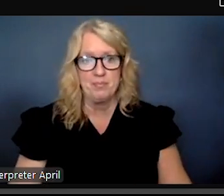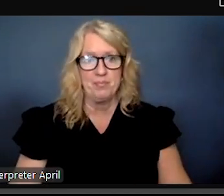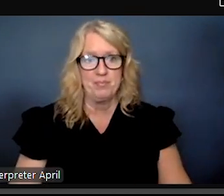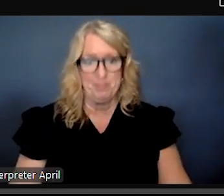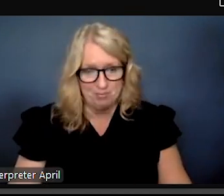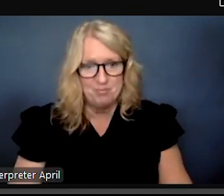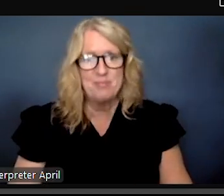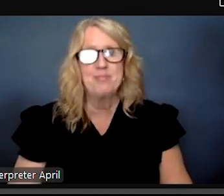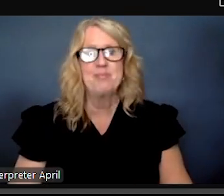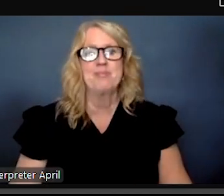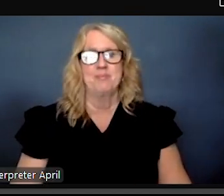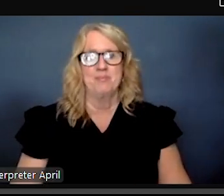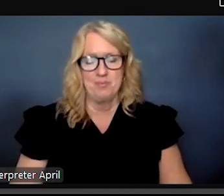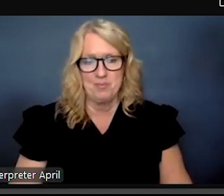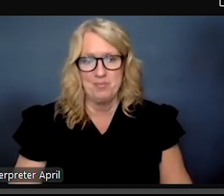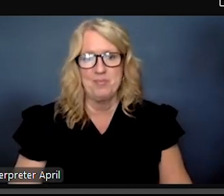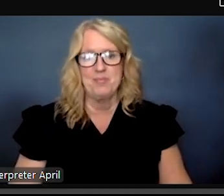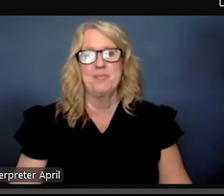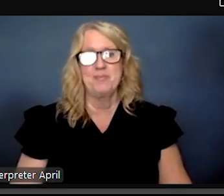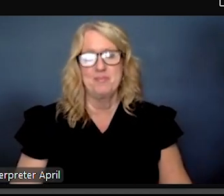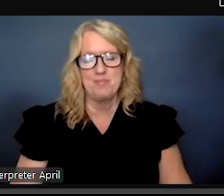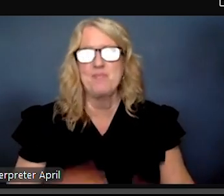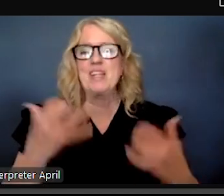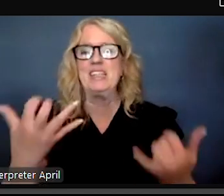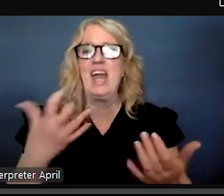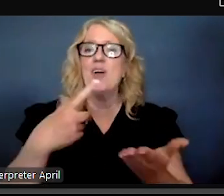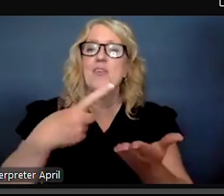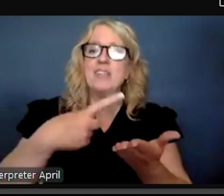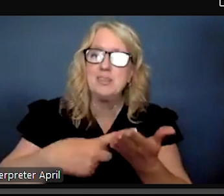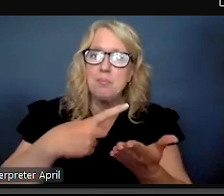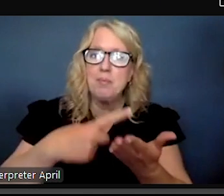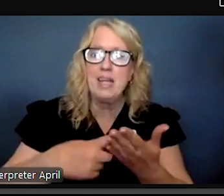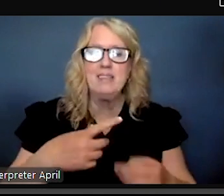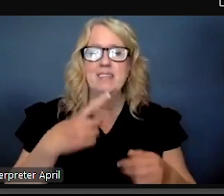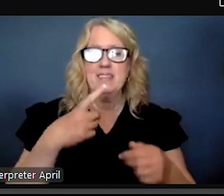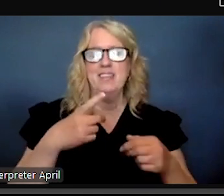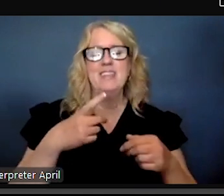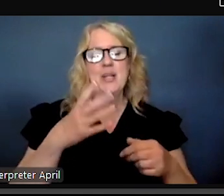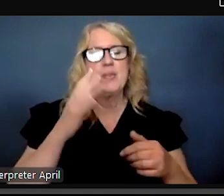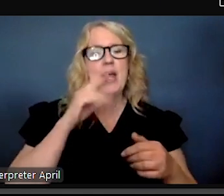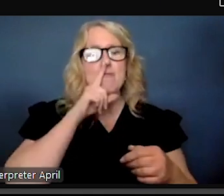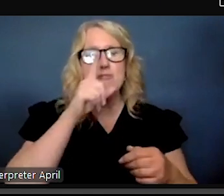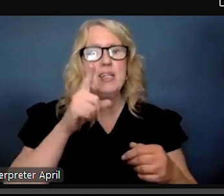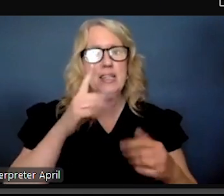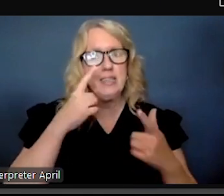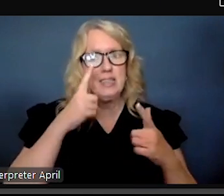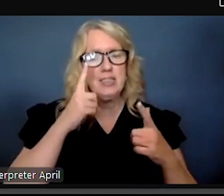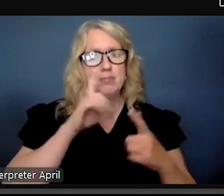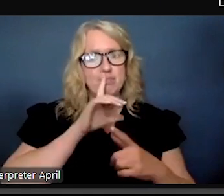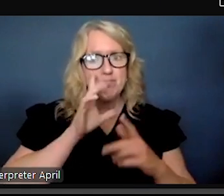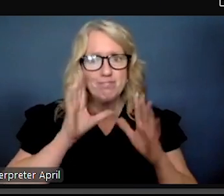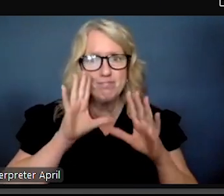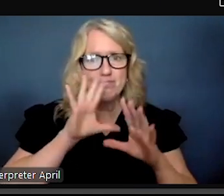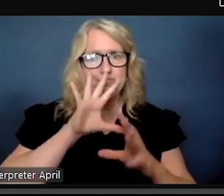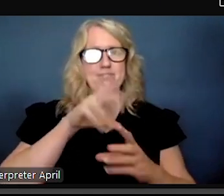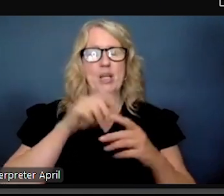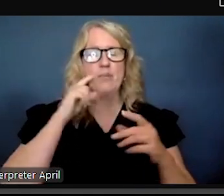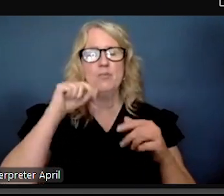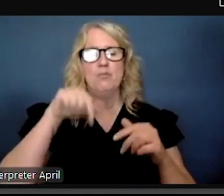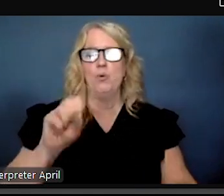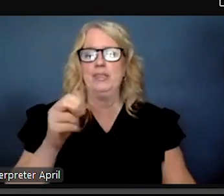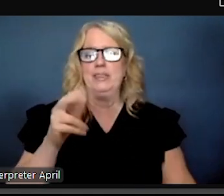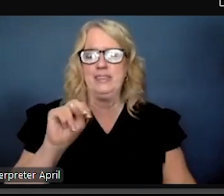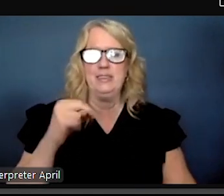All right. The debate format is one that we've really been leaning into in season